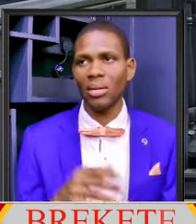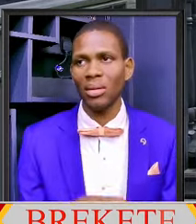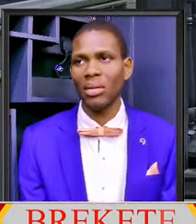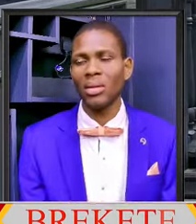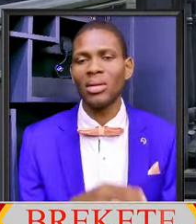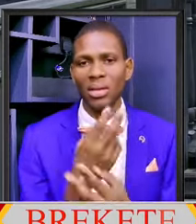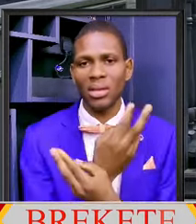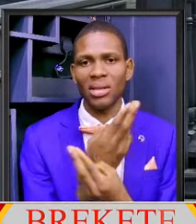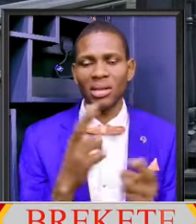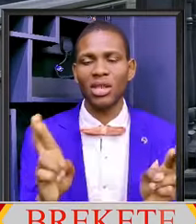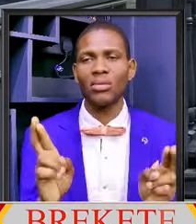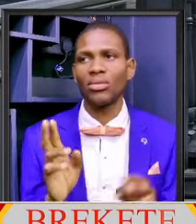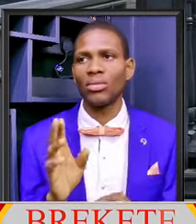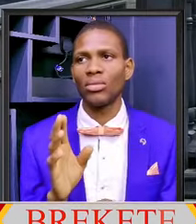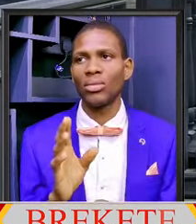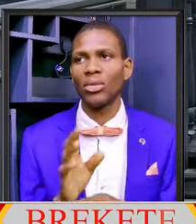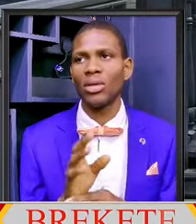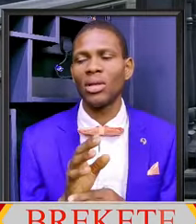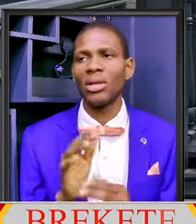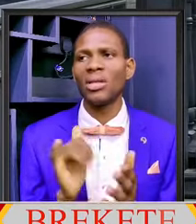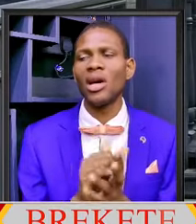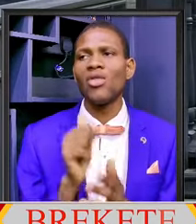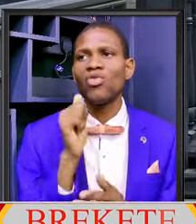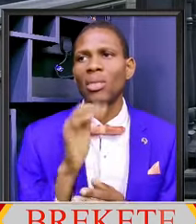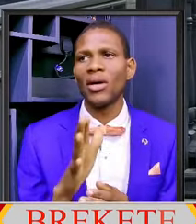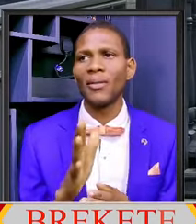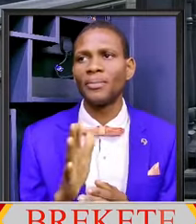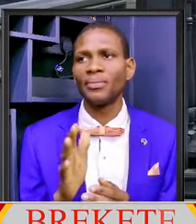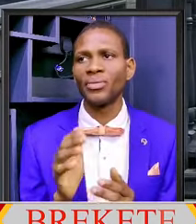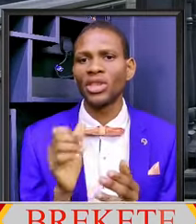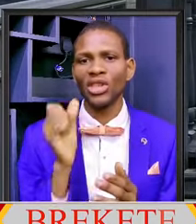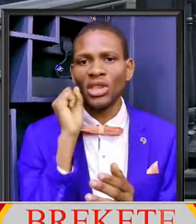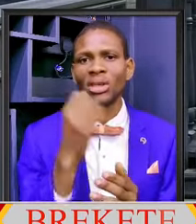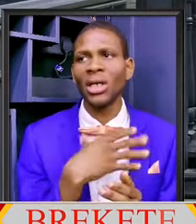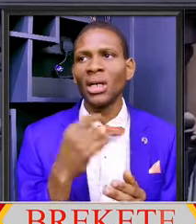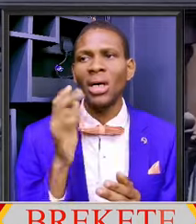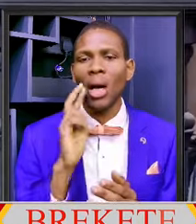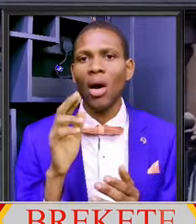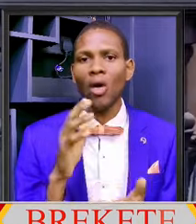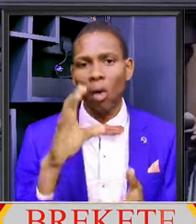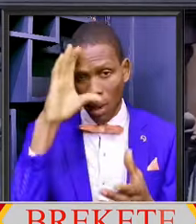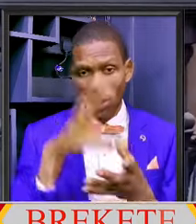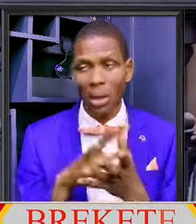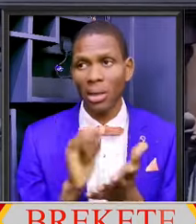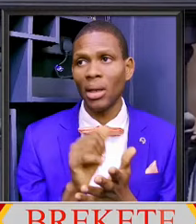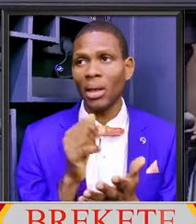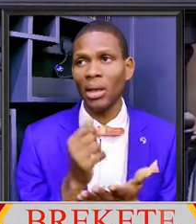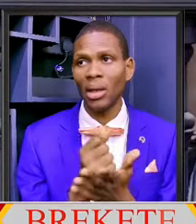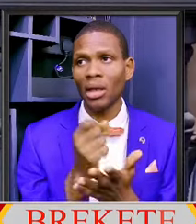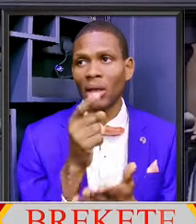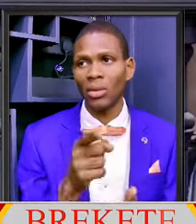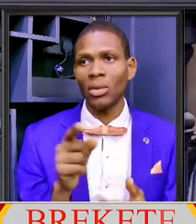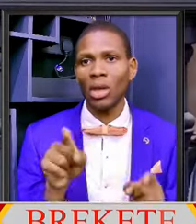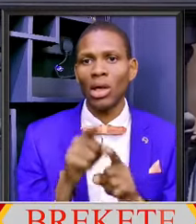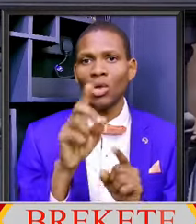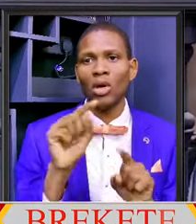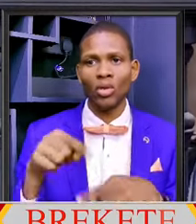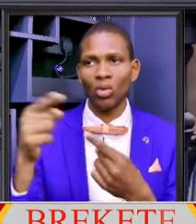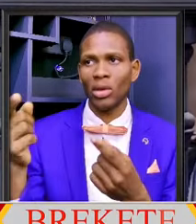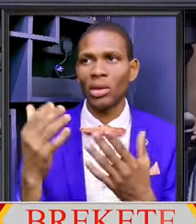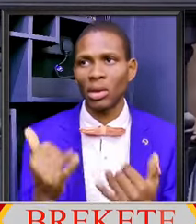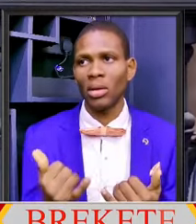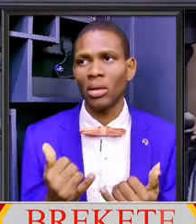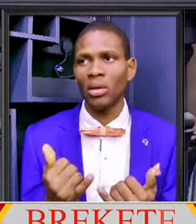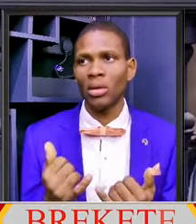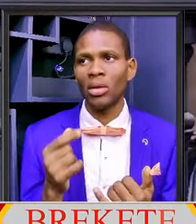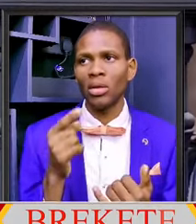you redeem? Okay, Mama. That woman. She and her husband way help una. As soon as they go now,